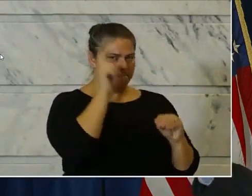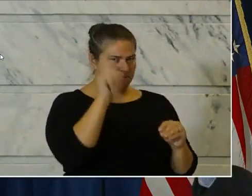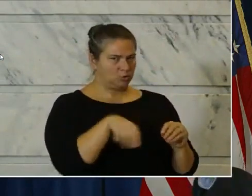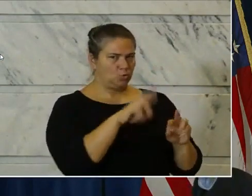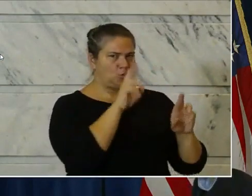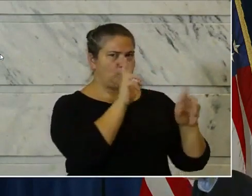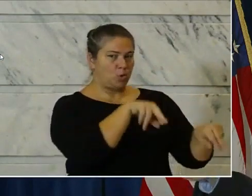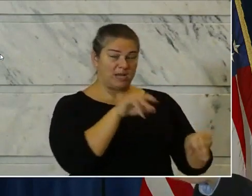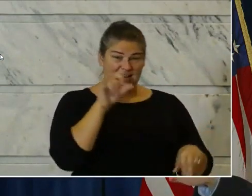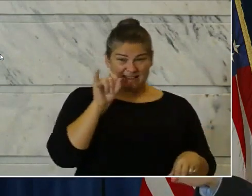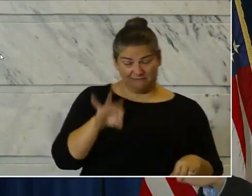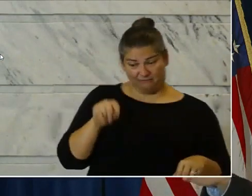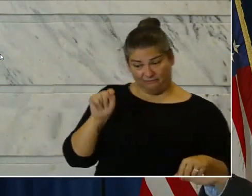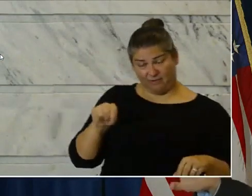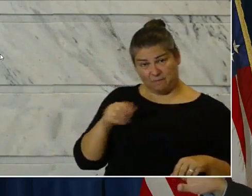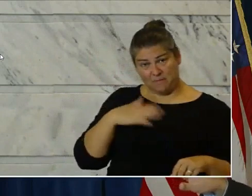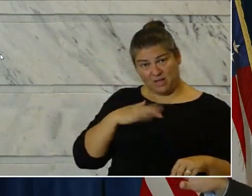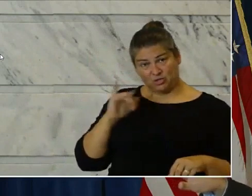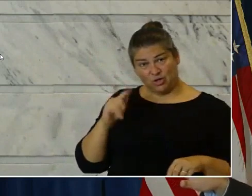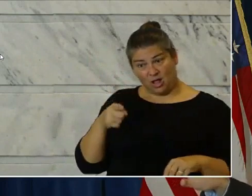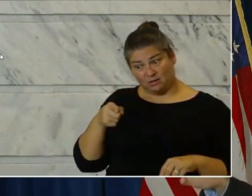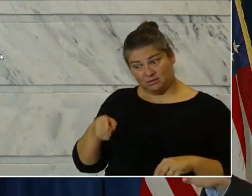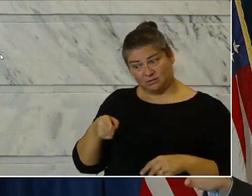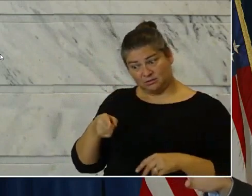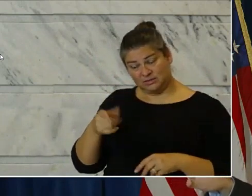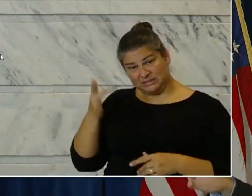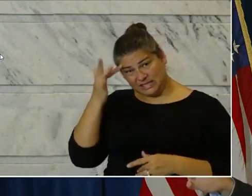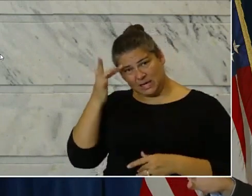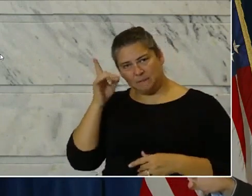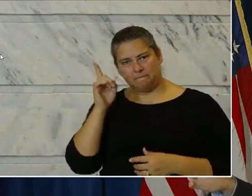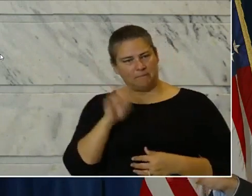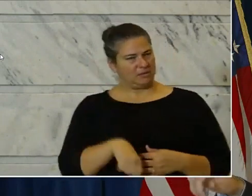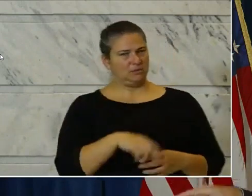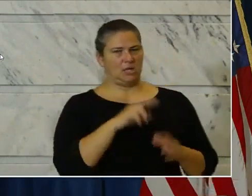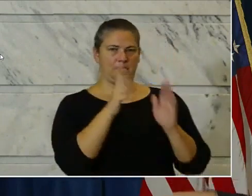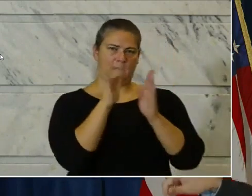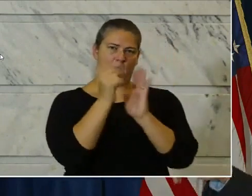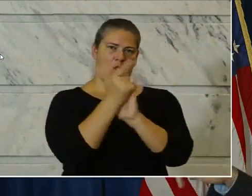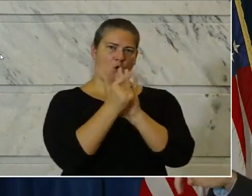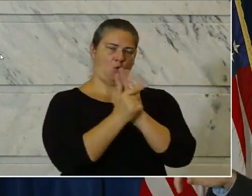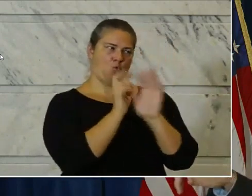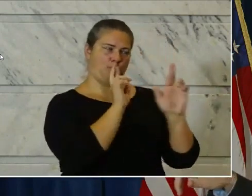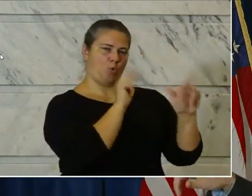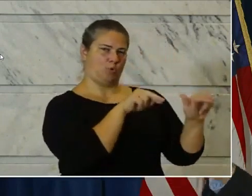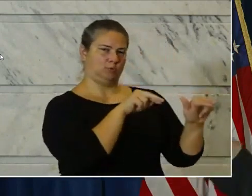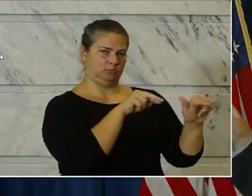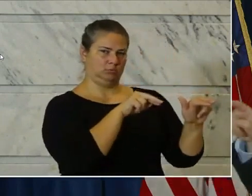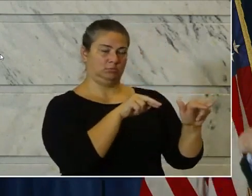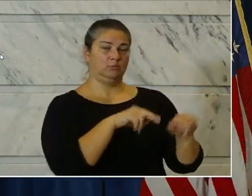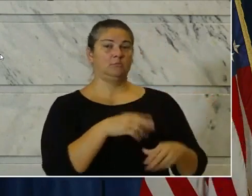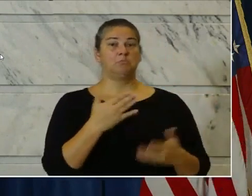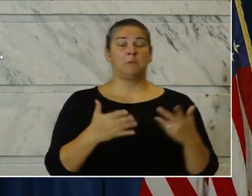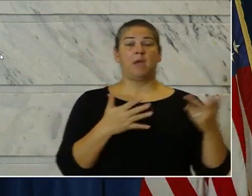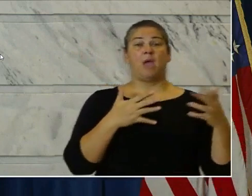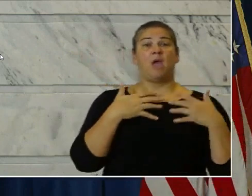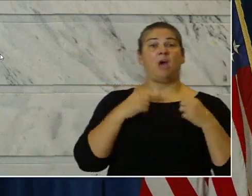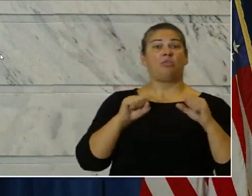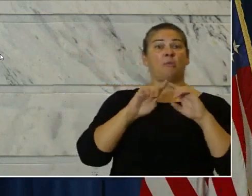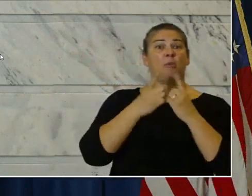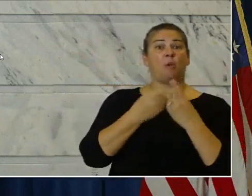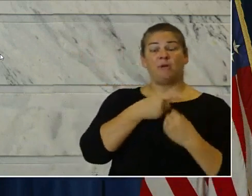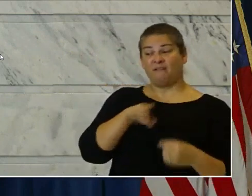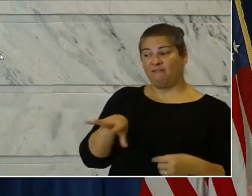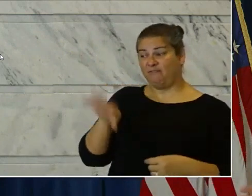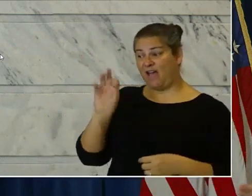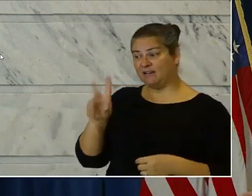then everything will be put up that day that the parent knows about. Now, there may be some instances where the health department learns about it before the school and it comes